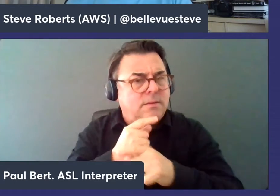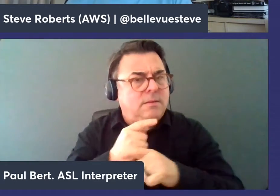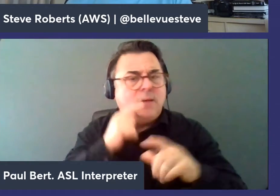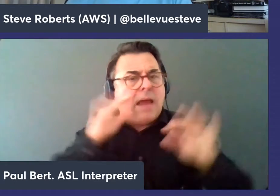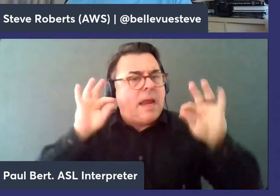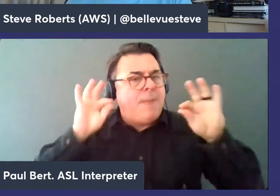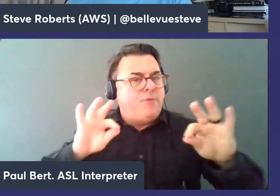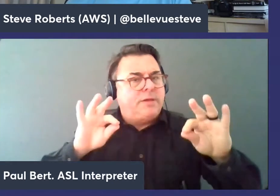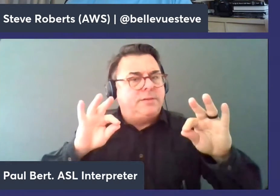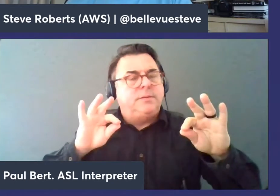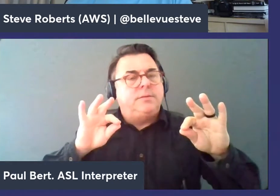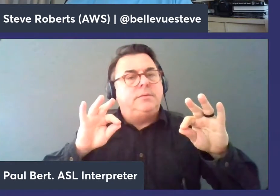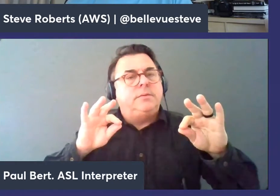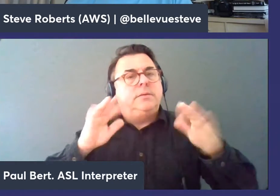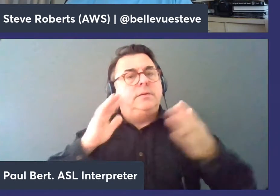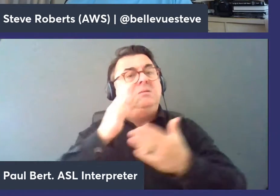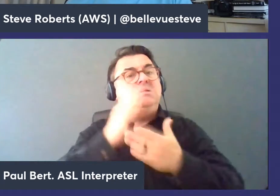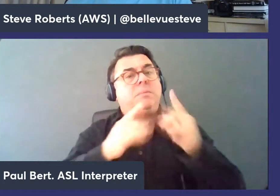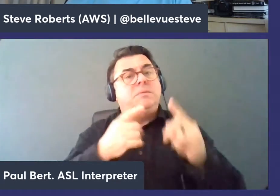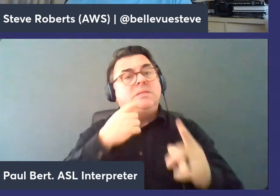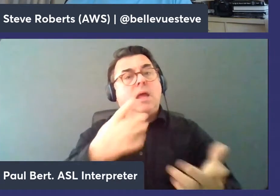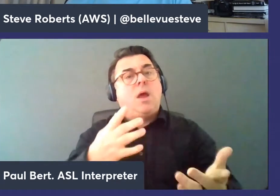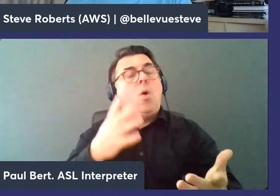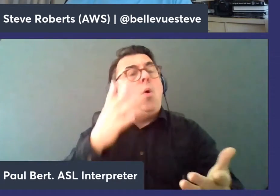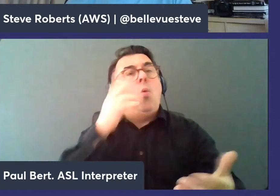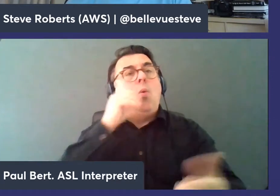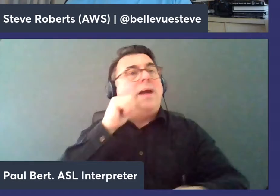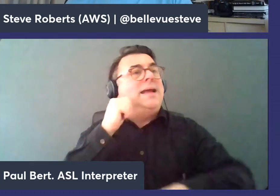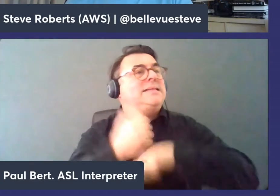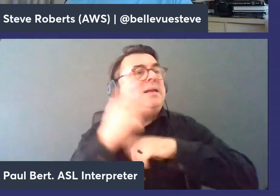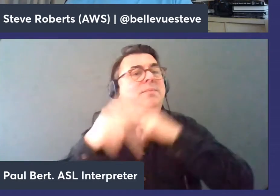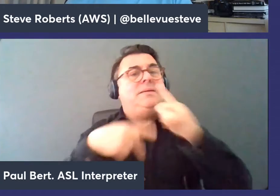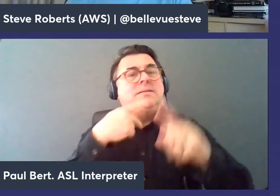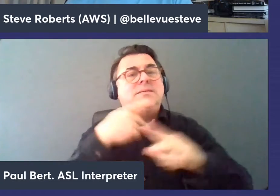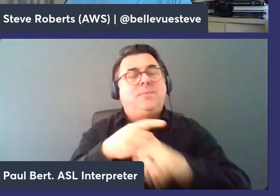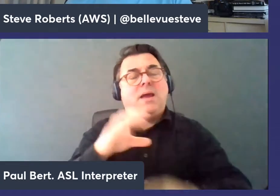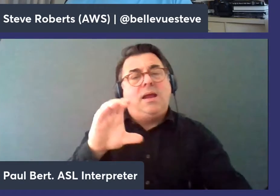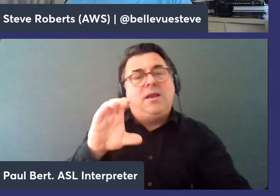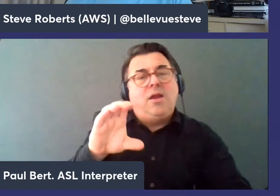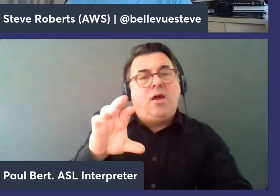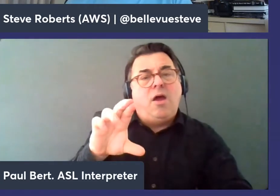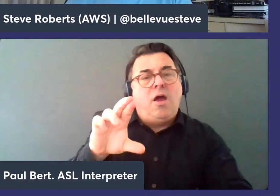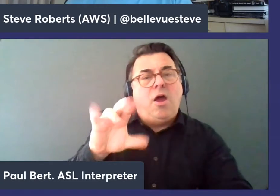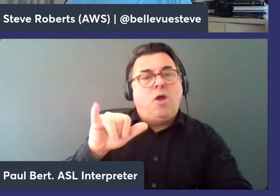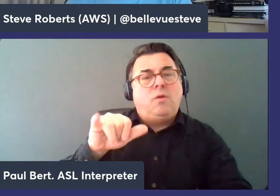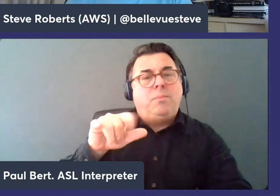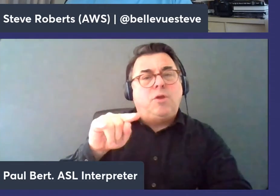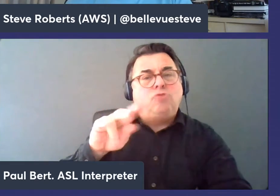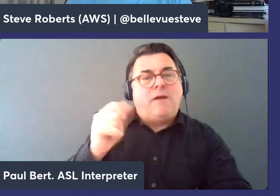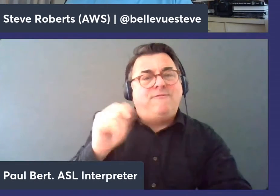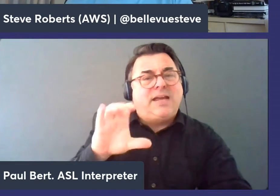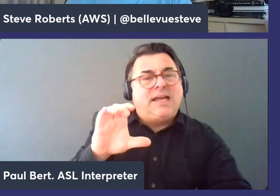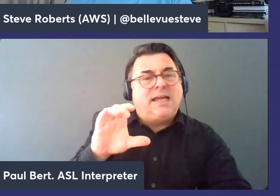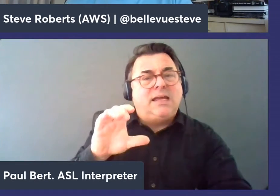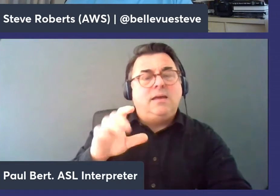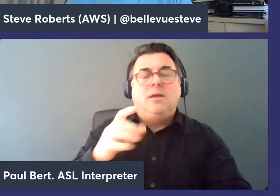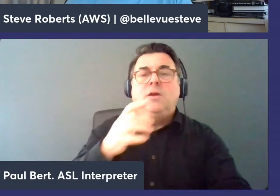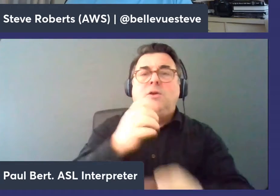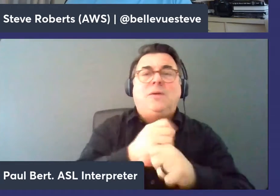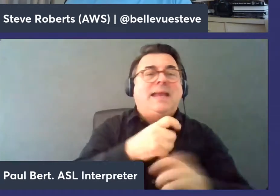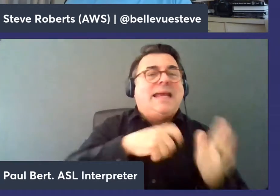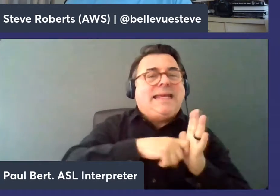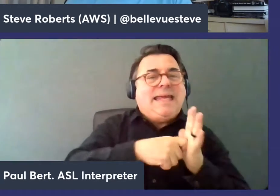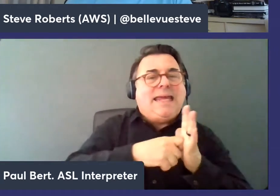that. Lots of people have suggested, like, cryptographic. Everybody has their own PKI. Basically, you get a public key and a private key,